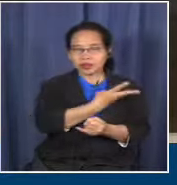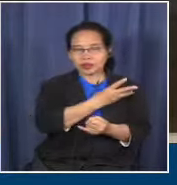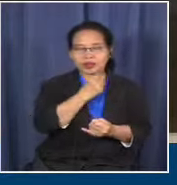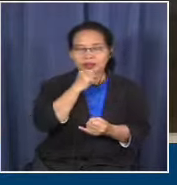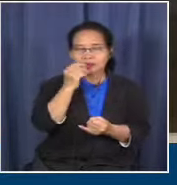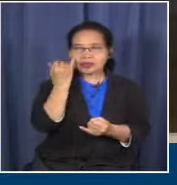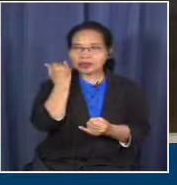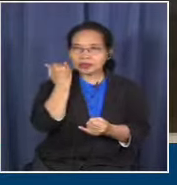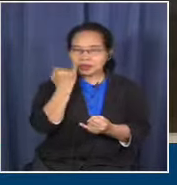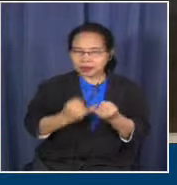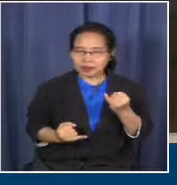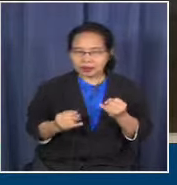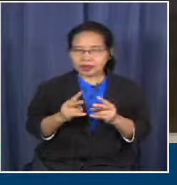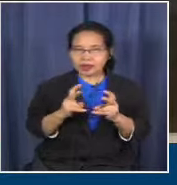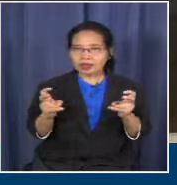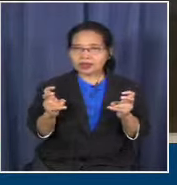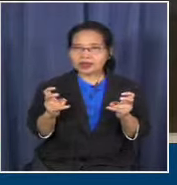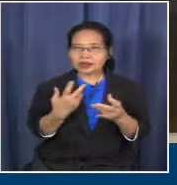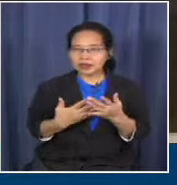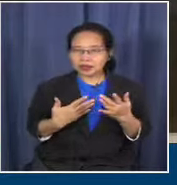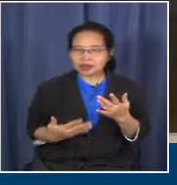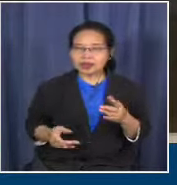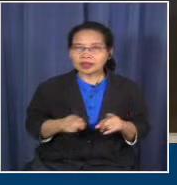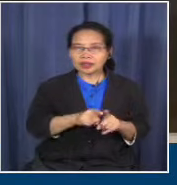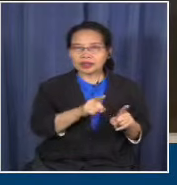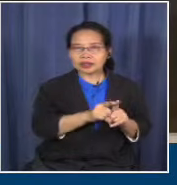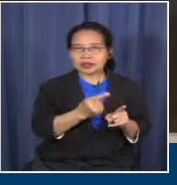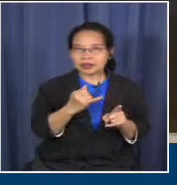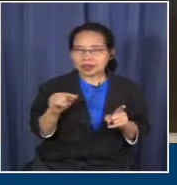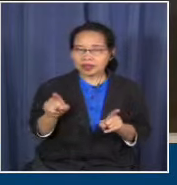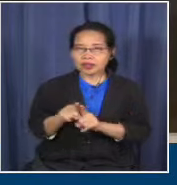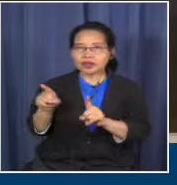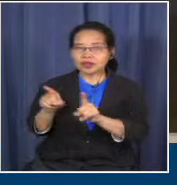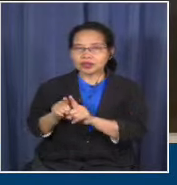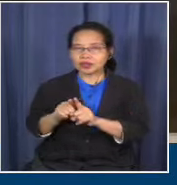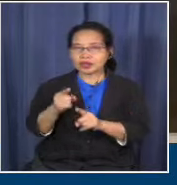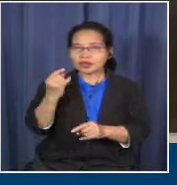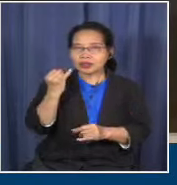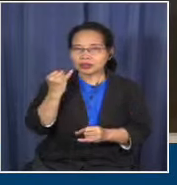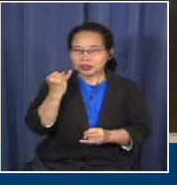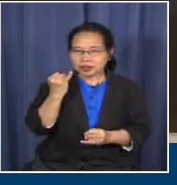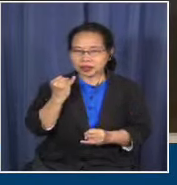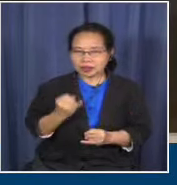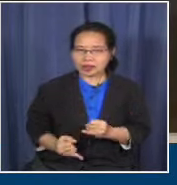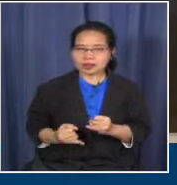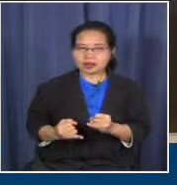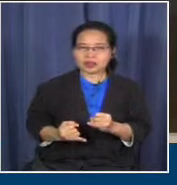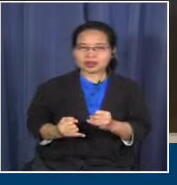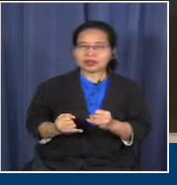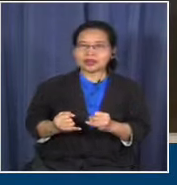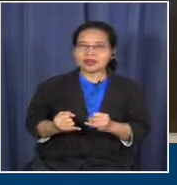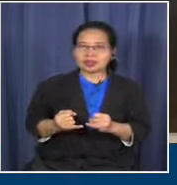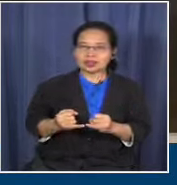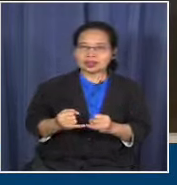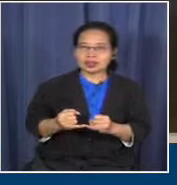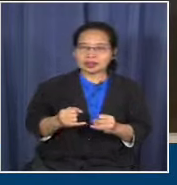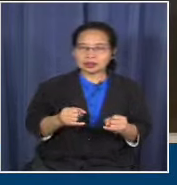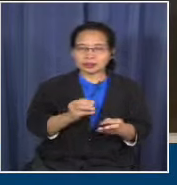lust after evil things as they also lusted. So yung mga